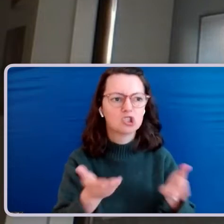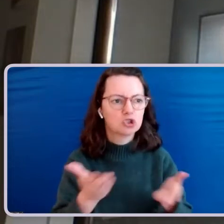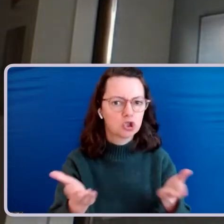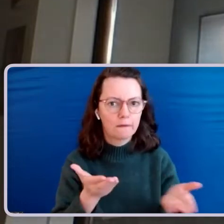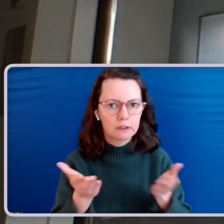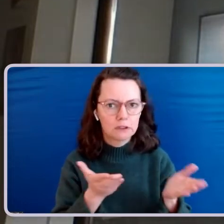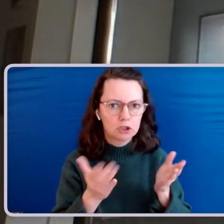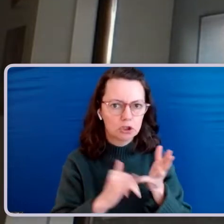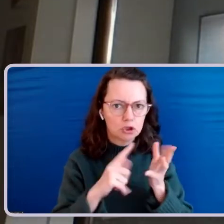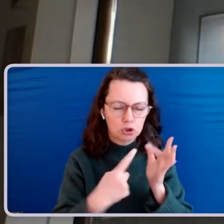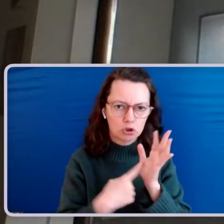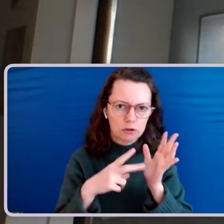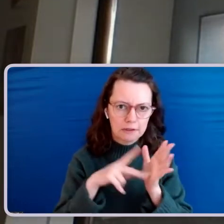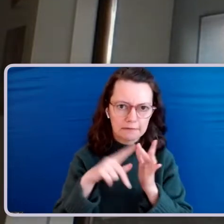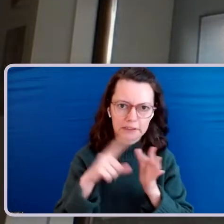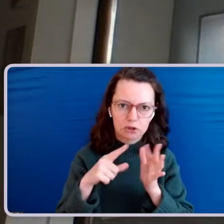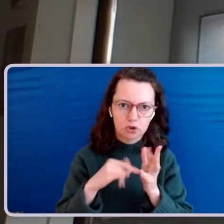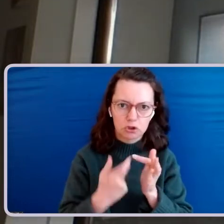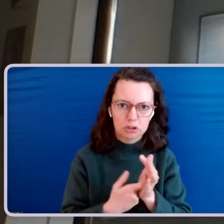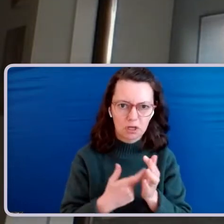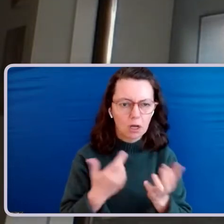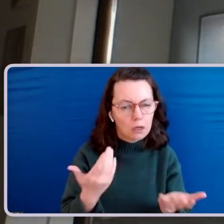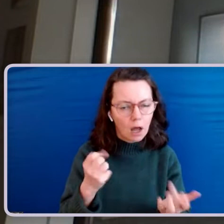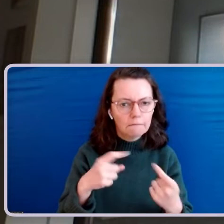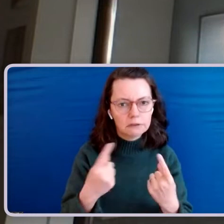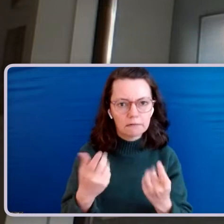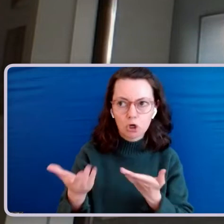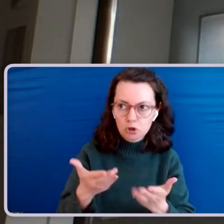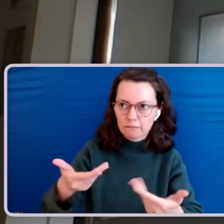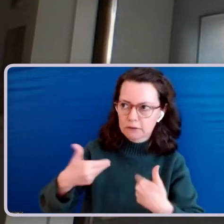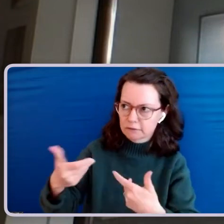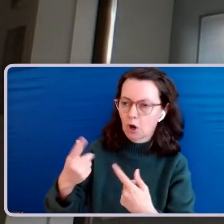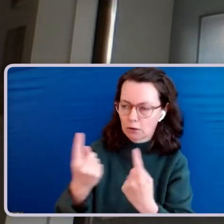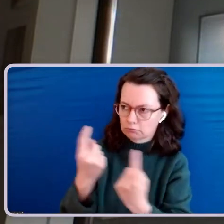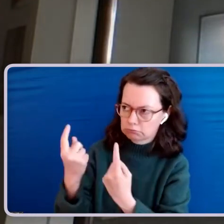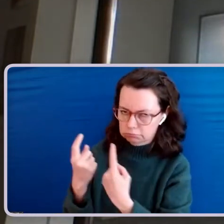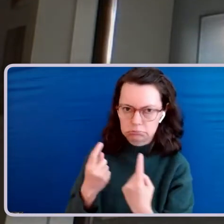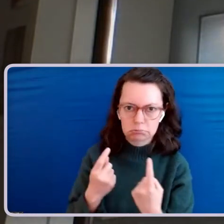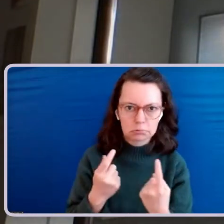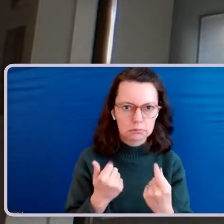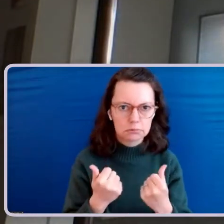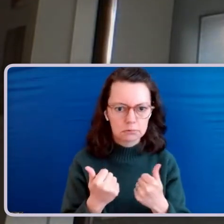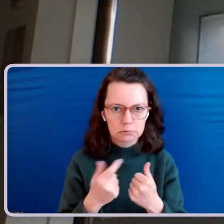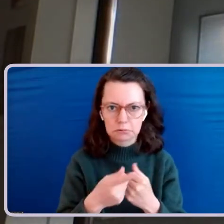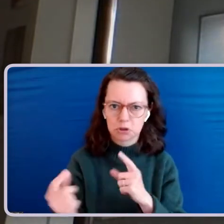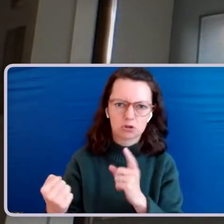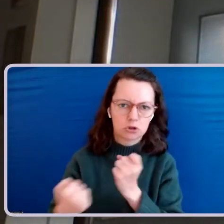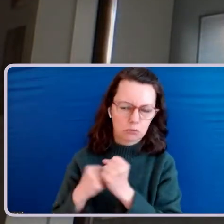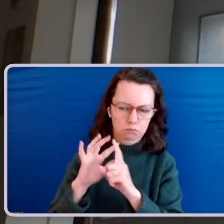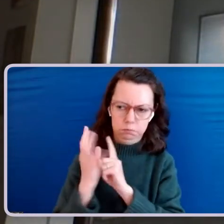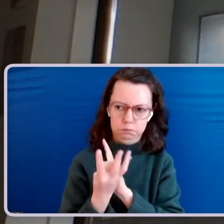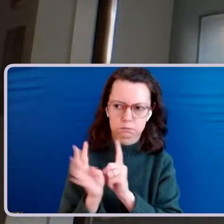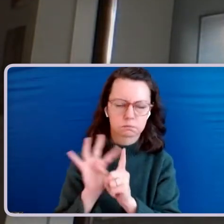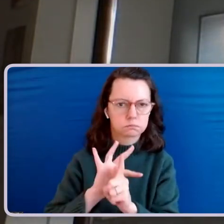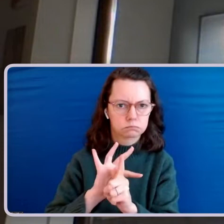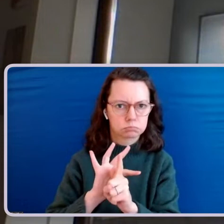there are a lot of people in their lives, and all of those people play an important part in the support network. So there are families,